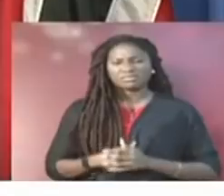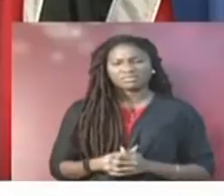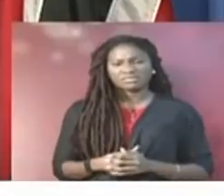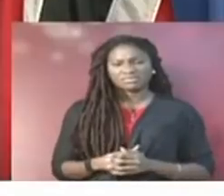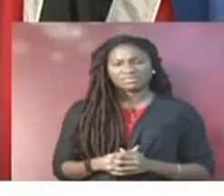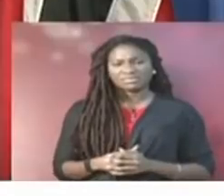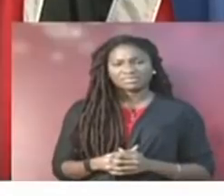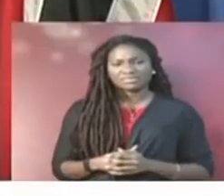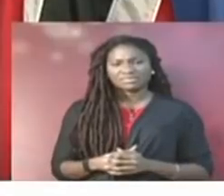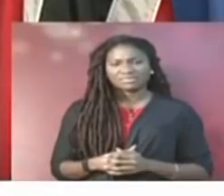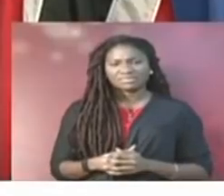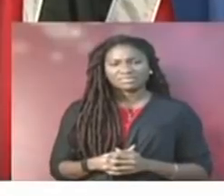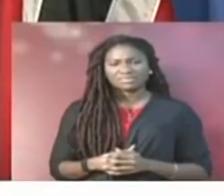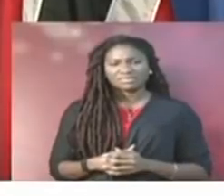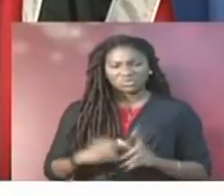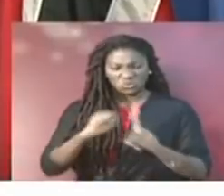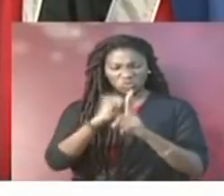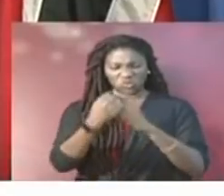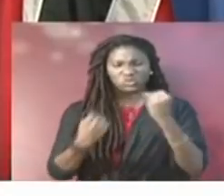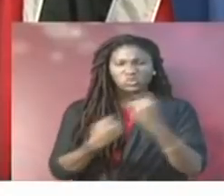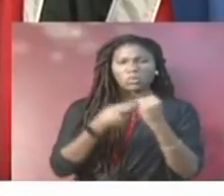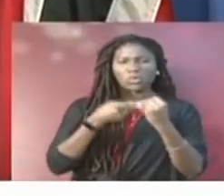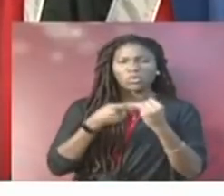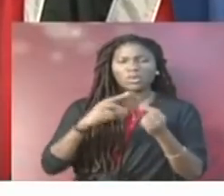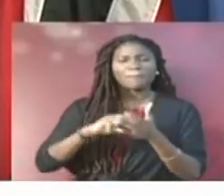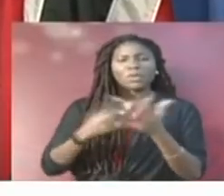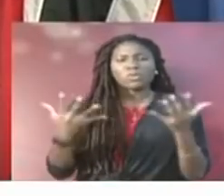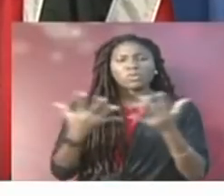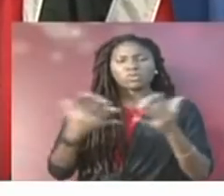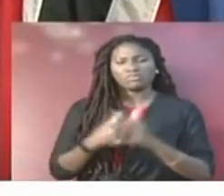It is the